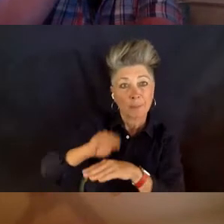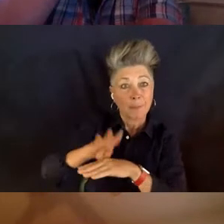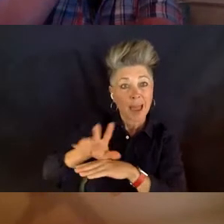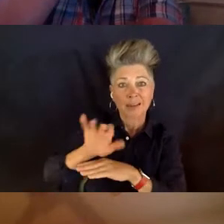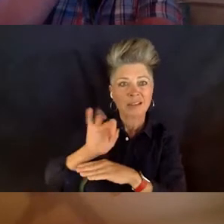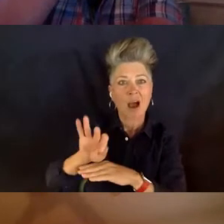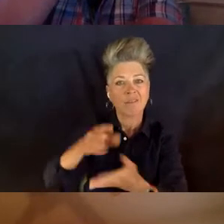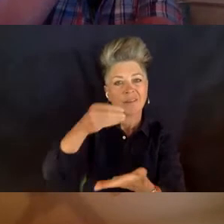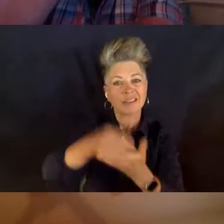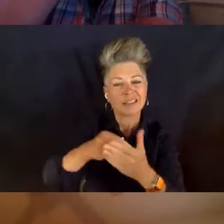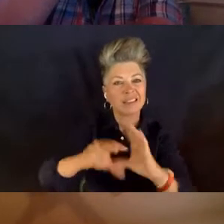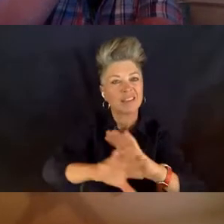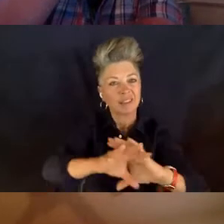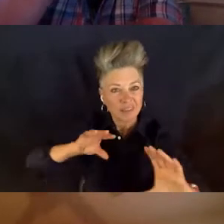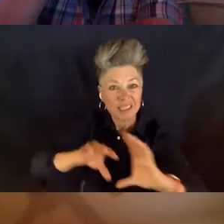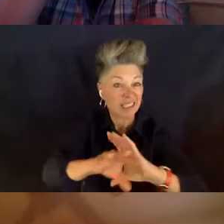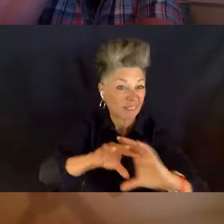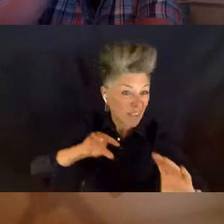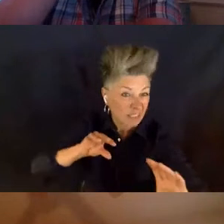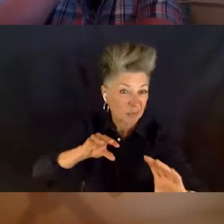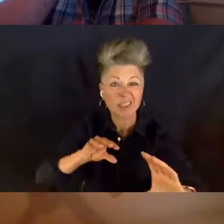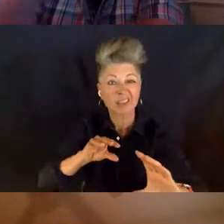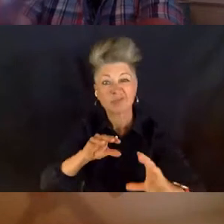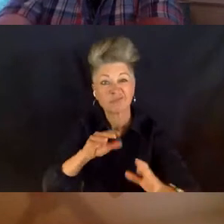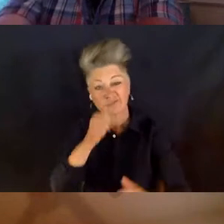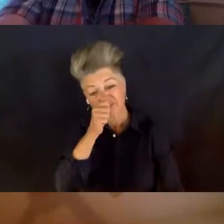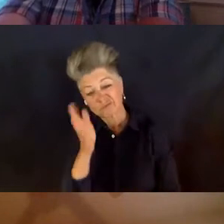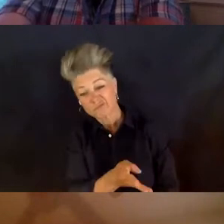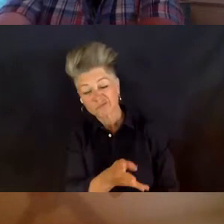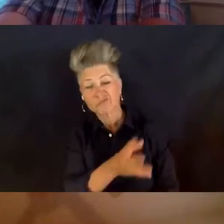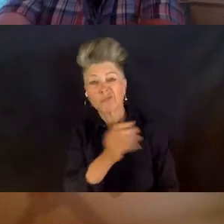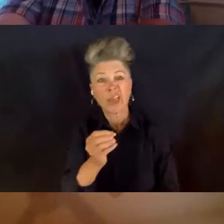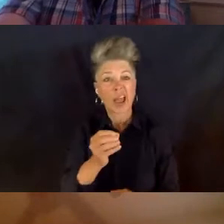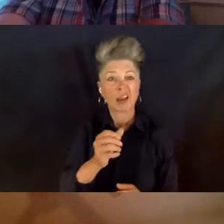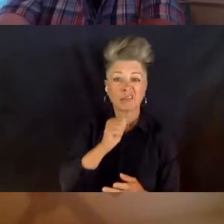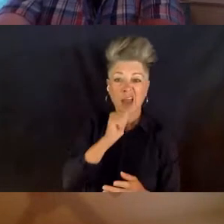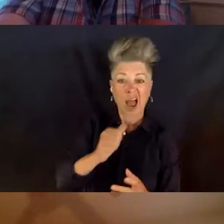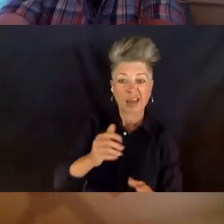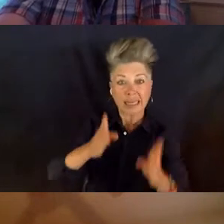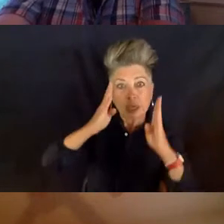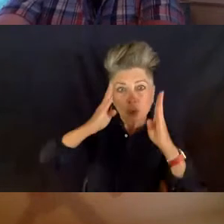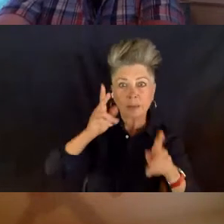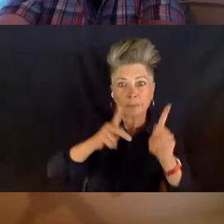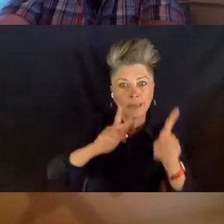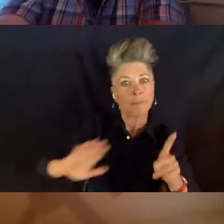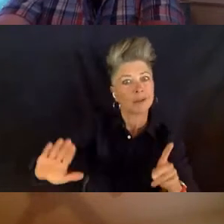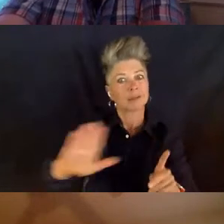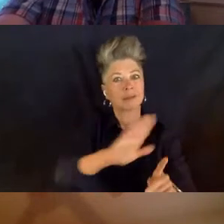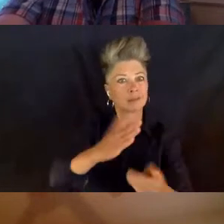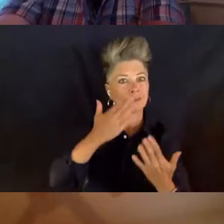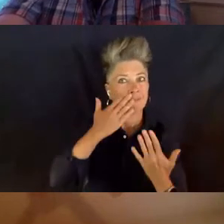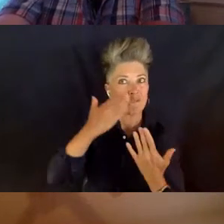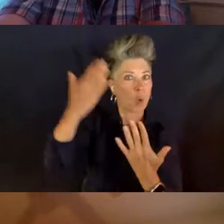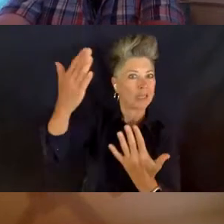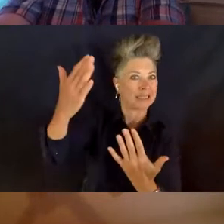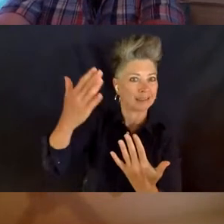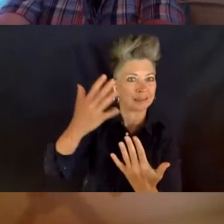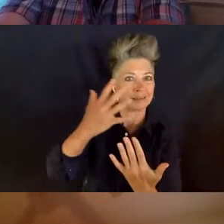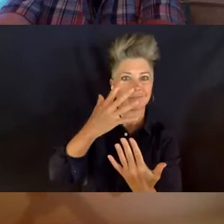disinvestment and lack of hearing residents' voices while planning and integrating different changes